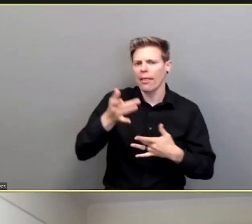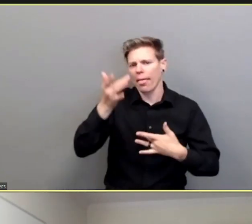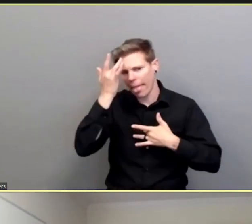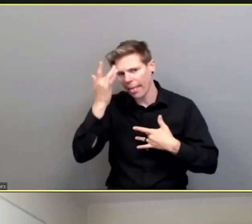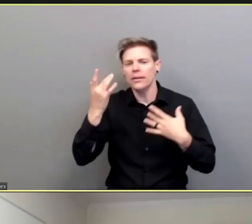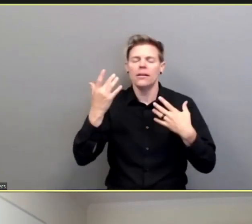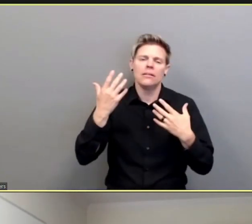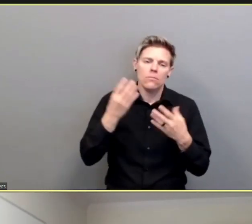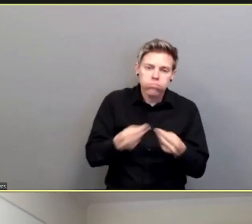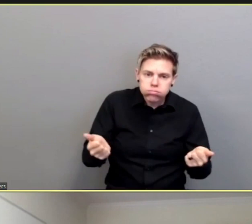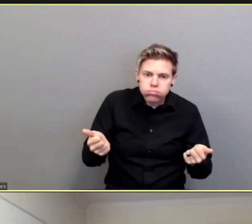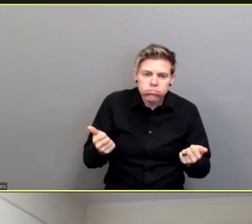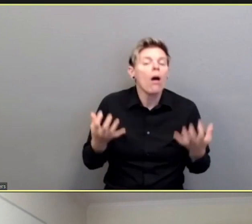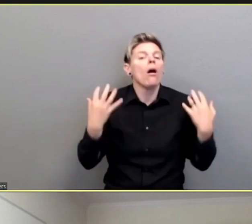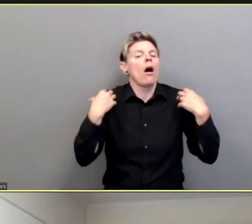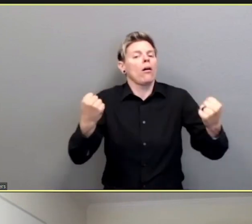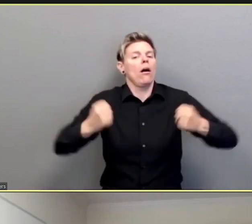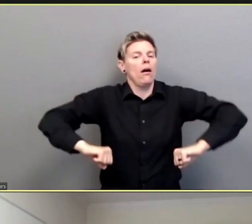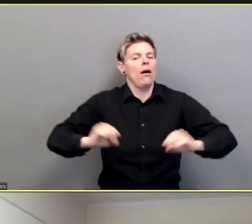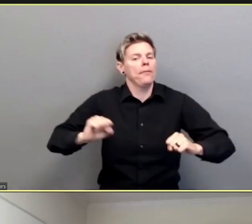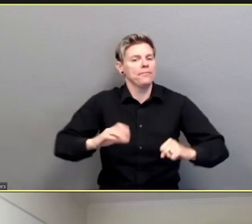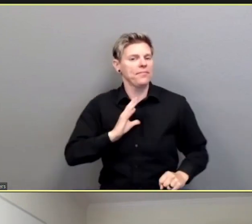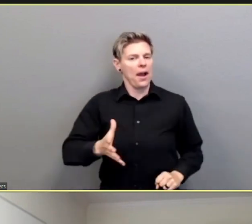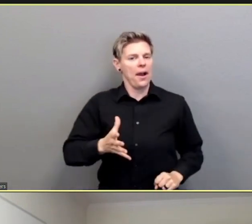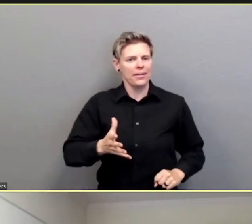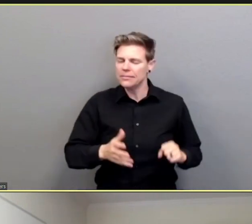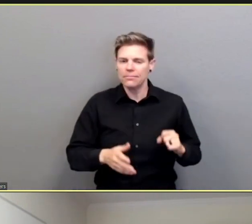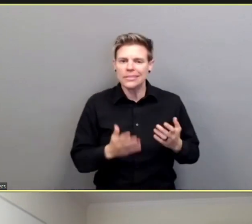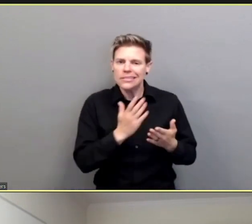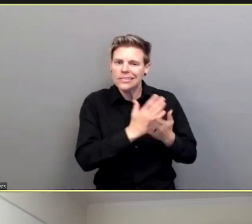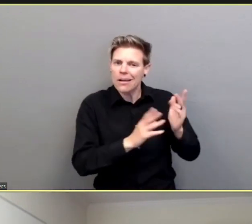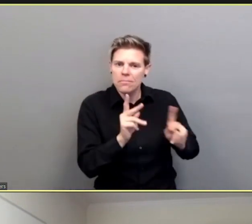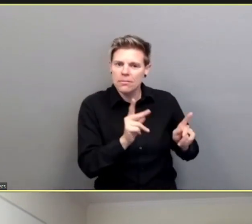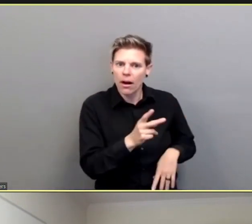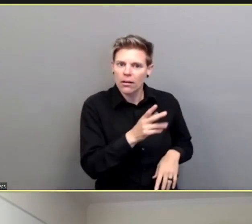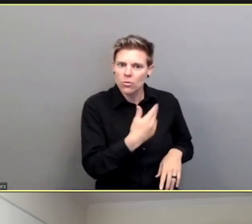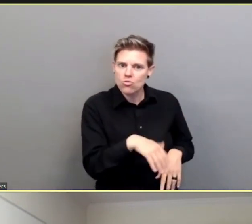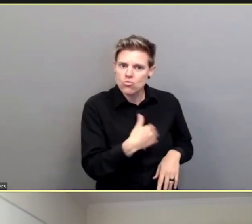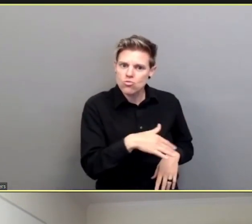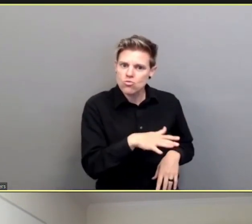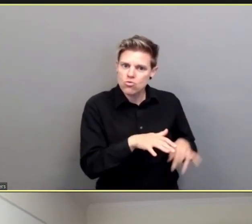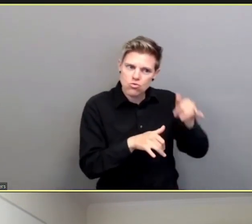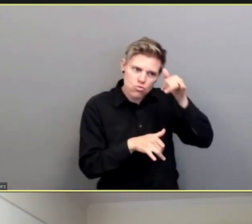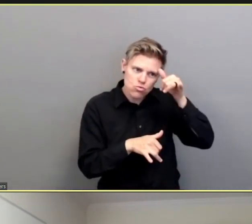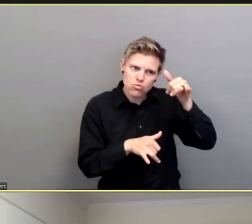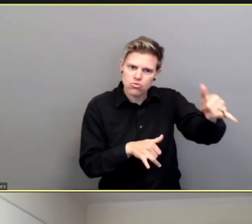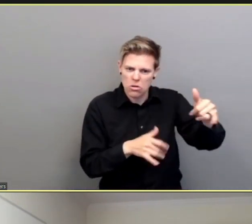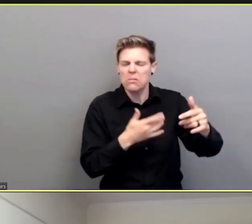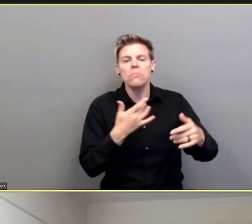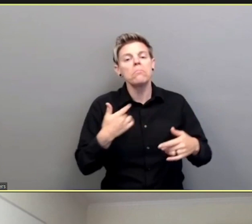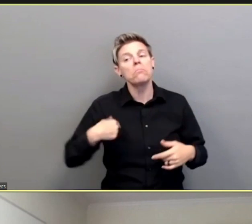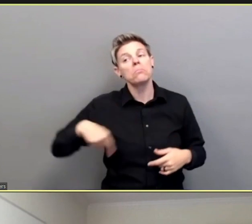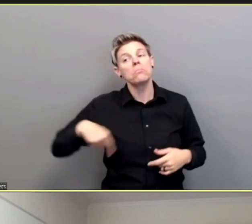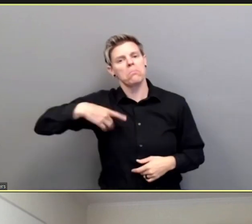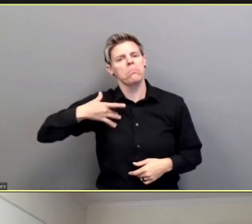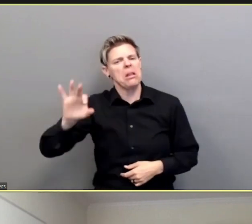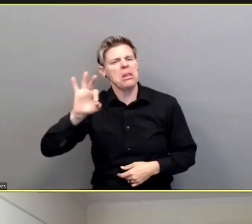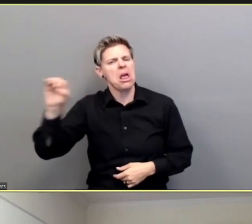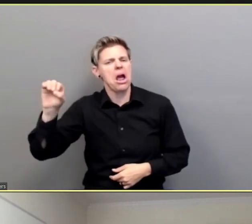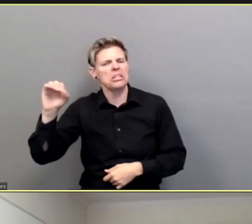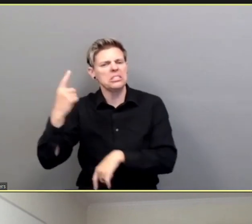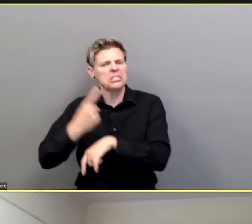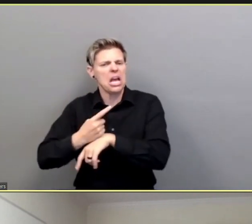that virus within this 90-day time frame. So excellent question. And yes, we are tracking